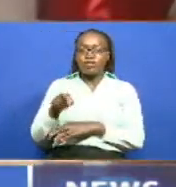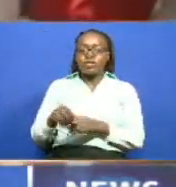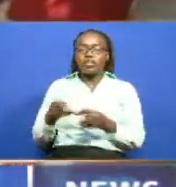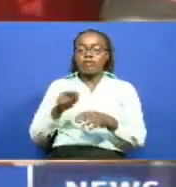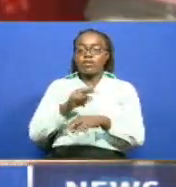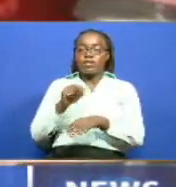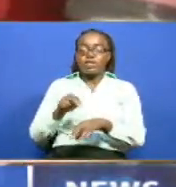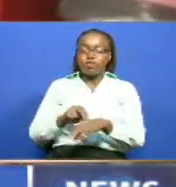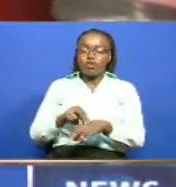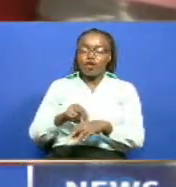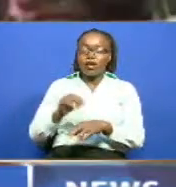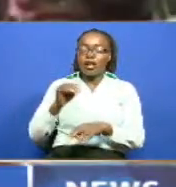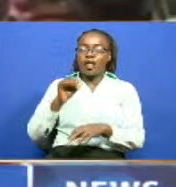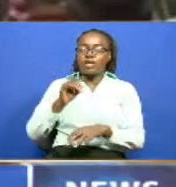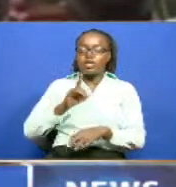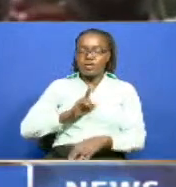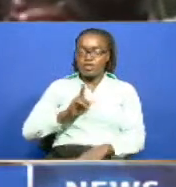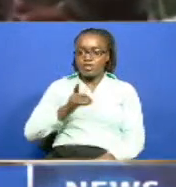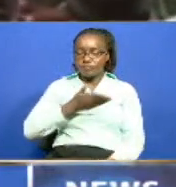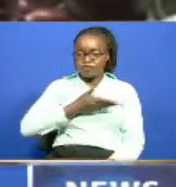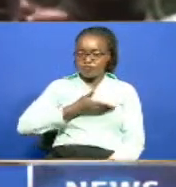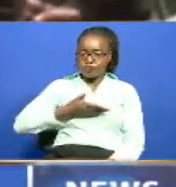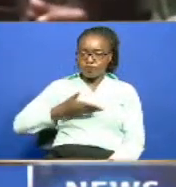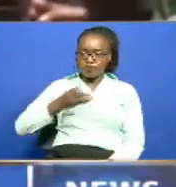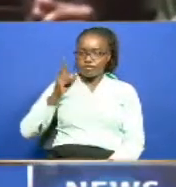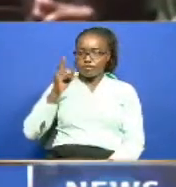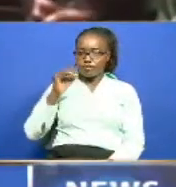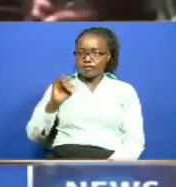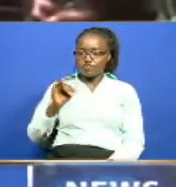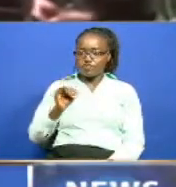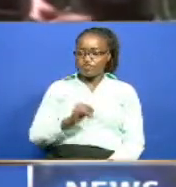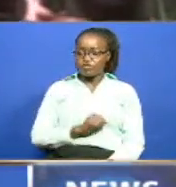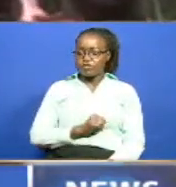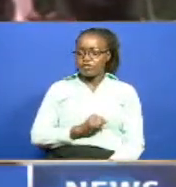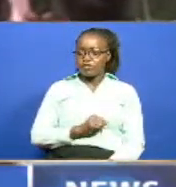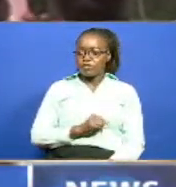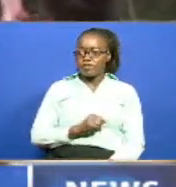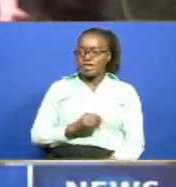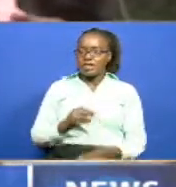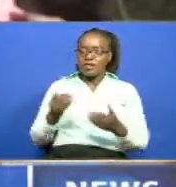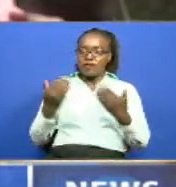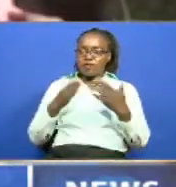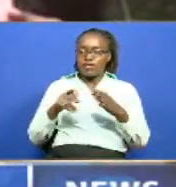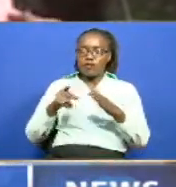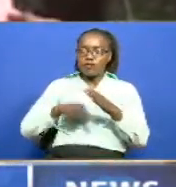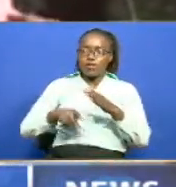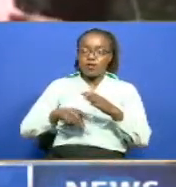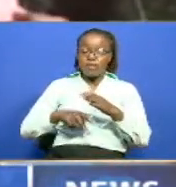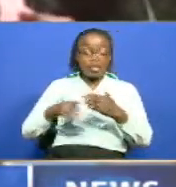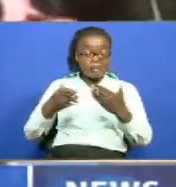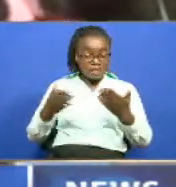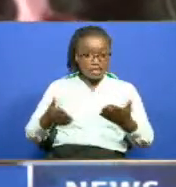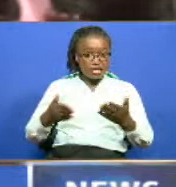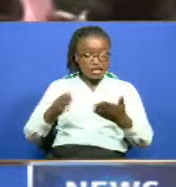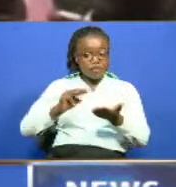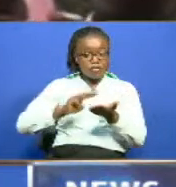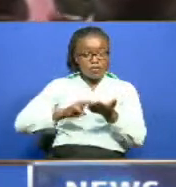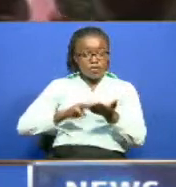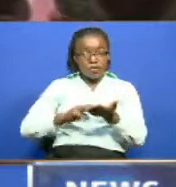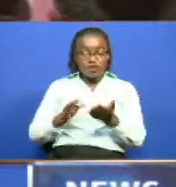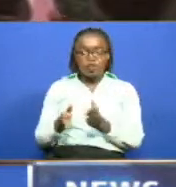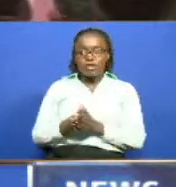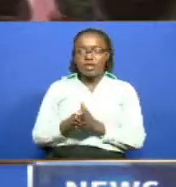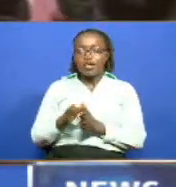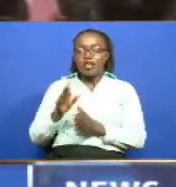national identification cards. I completed my primary education here in Migori and I did